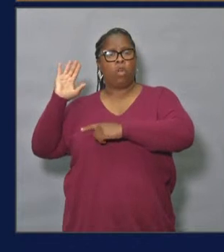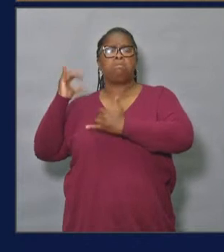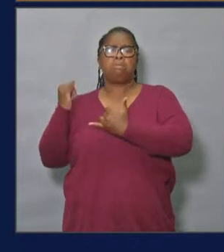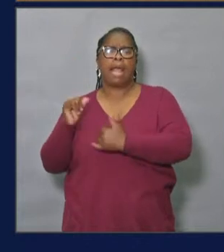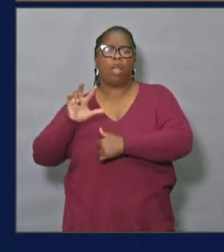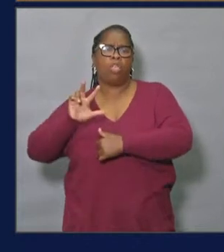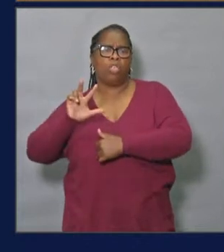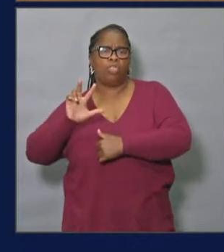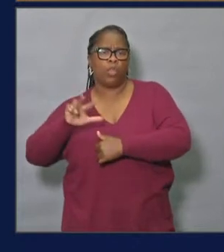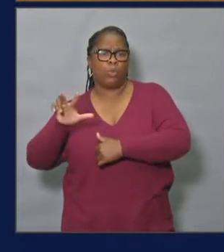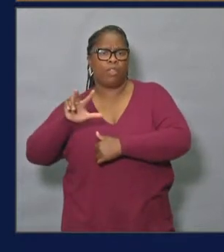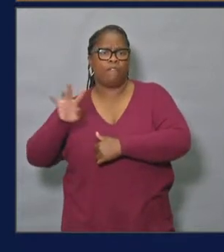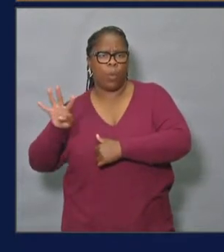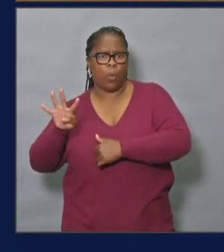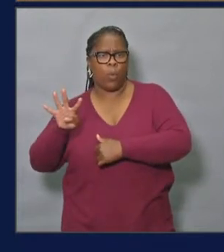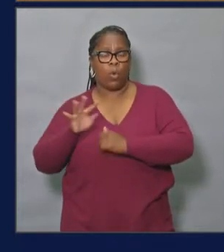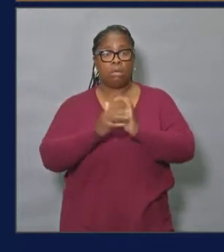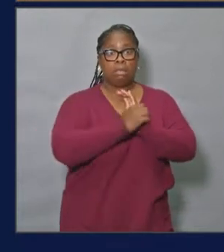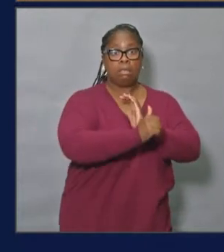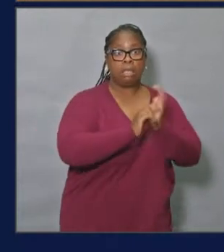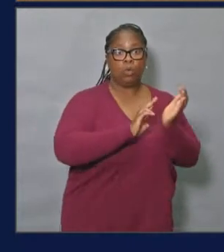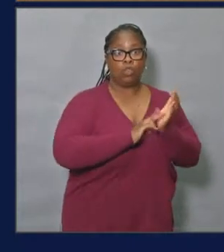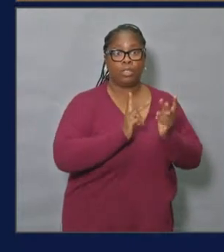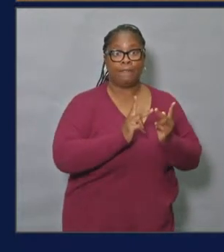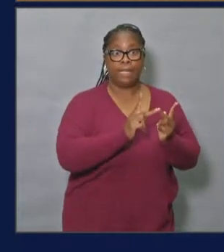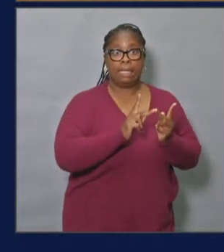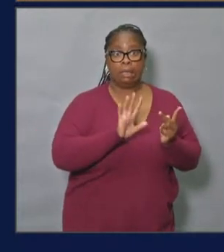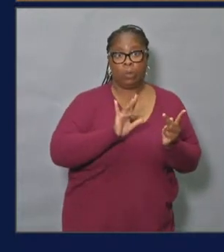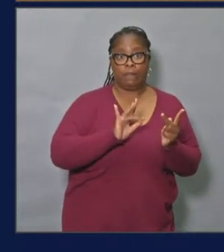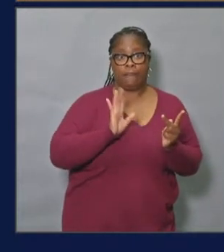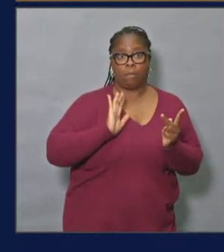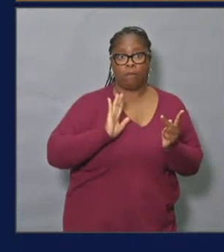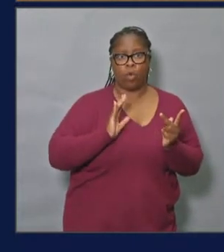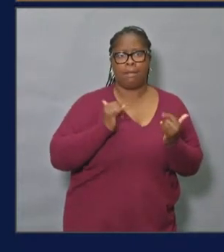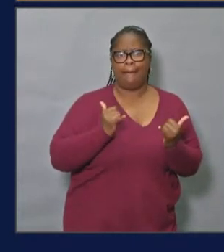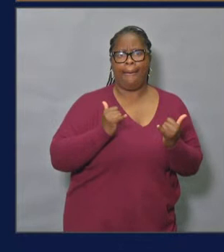at skilled nursing facilities is now down to 16 or 17.